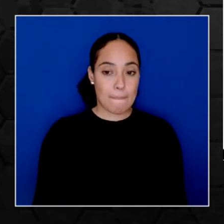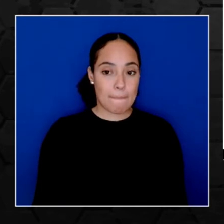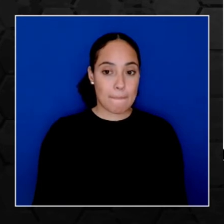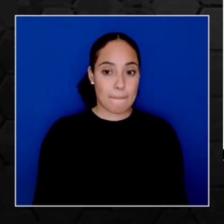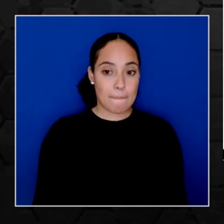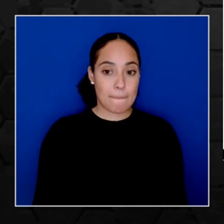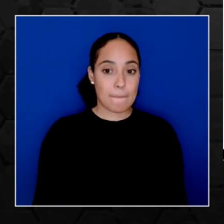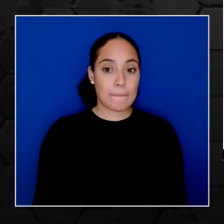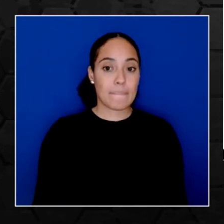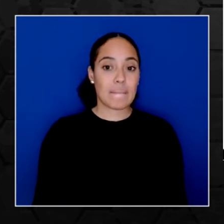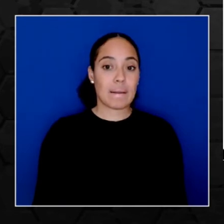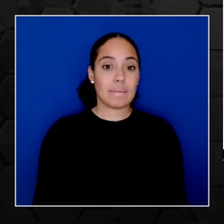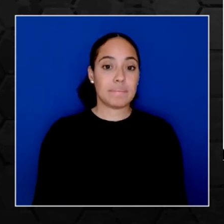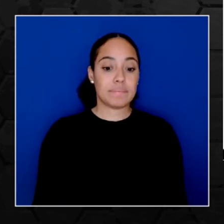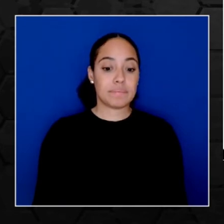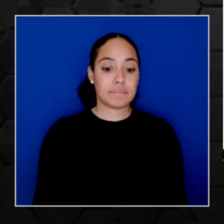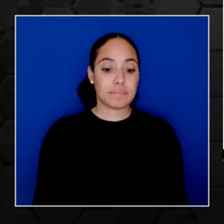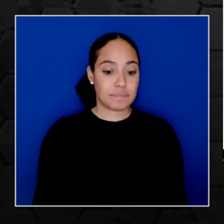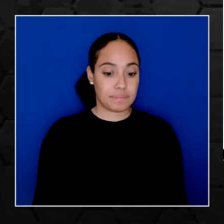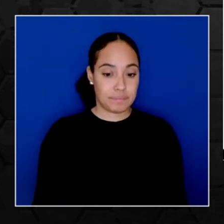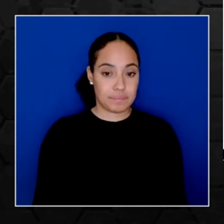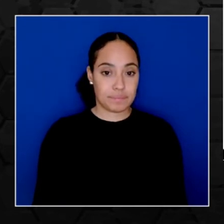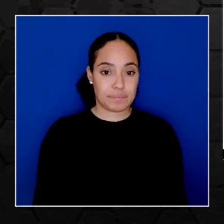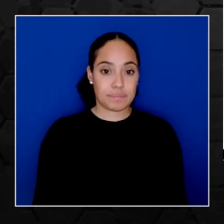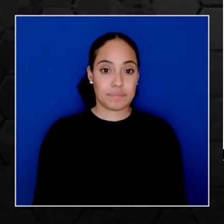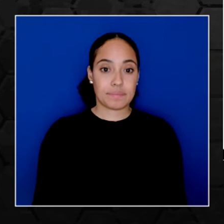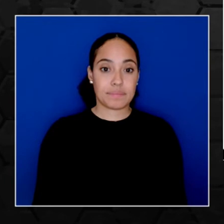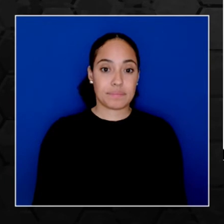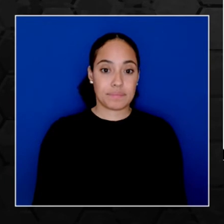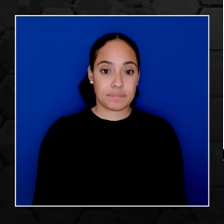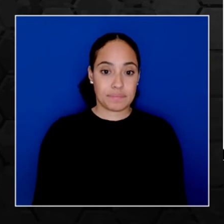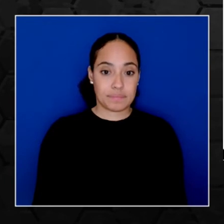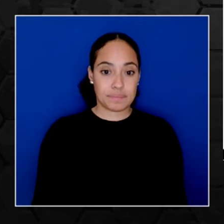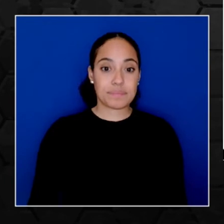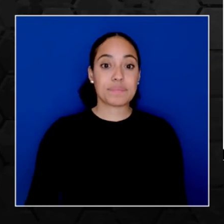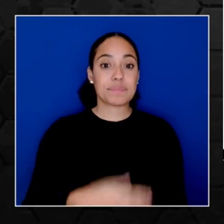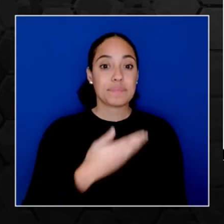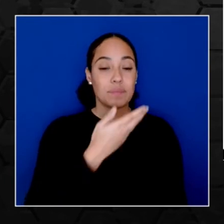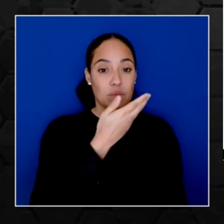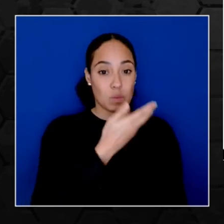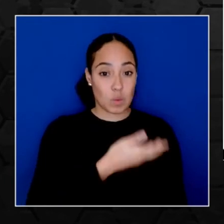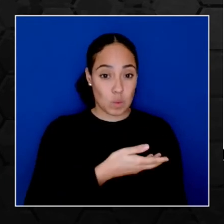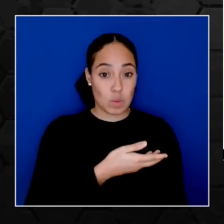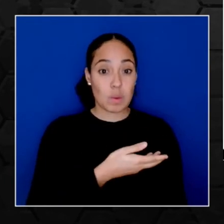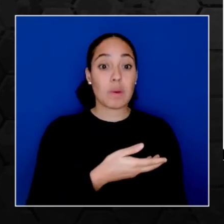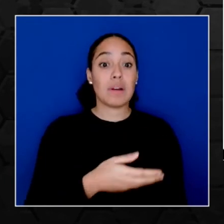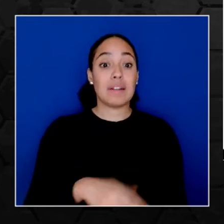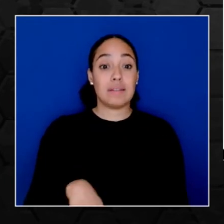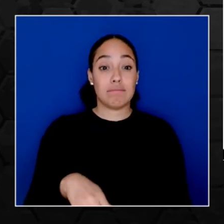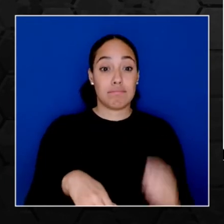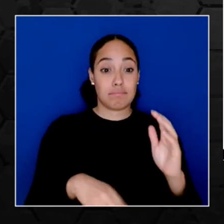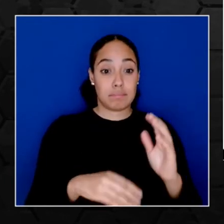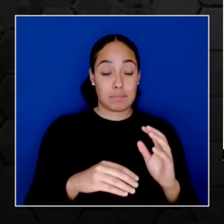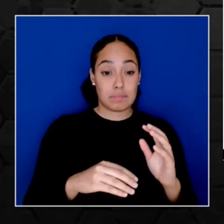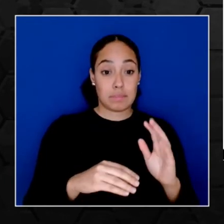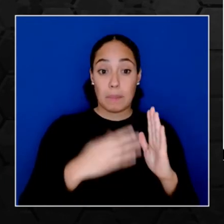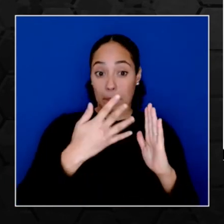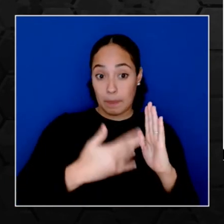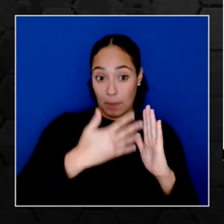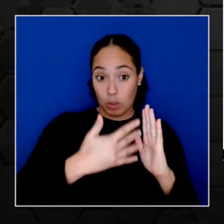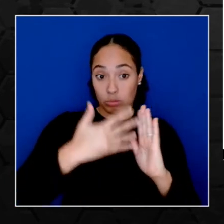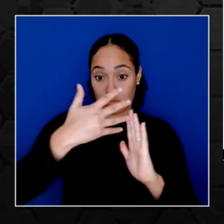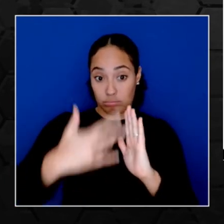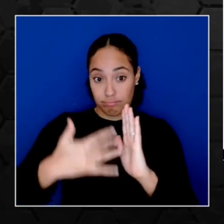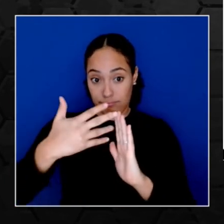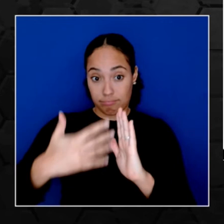ID, and click on create. So we have two more new models ready. So once we have the models ready, the only thing left is that we